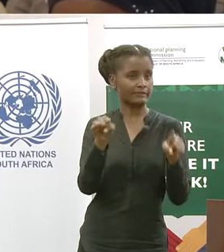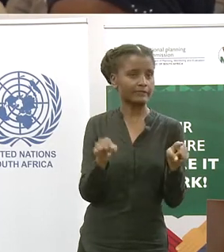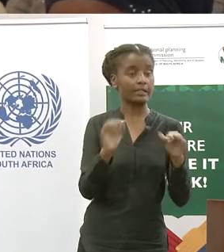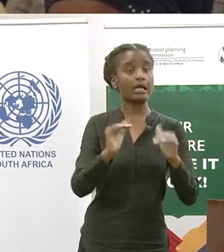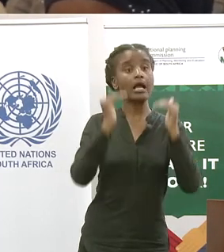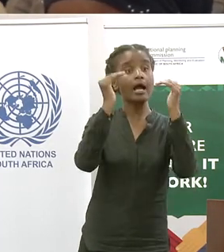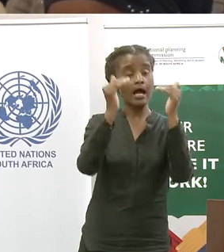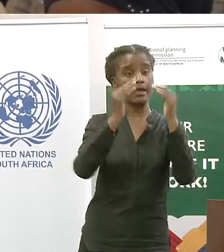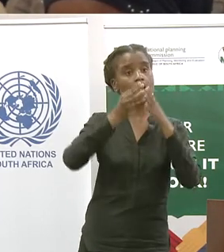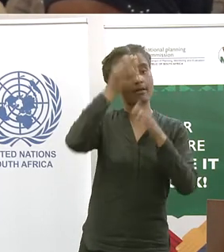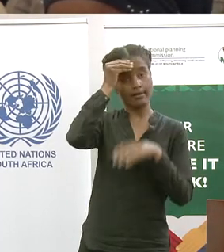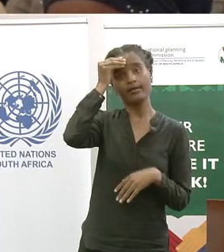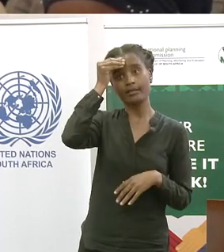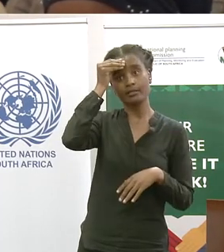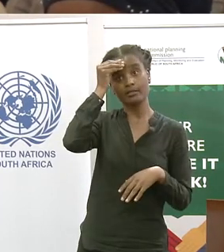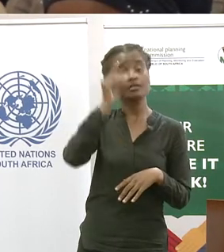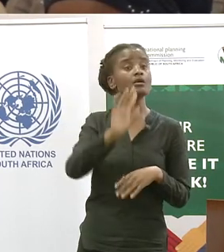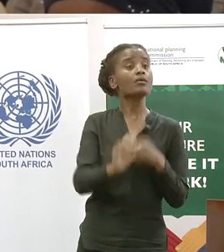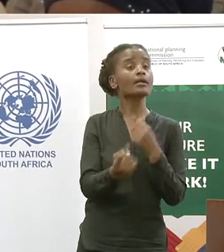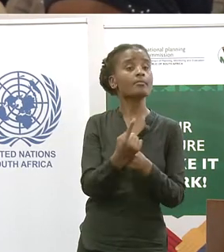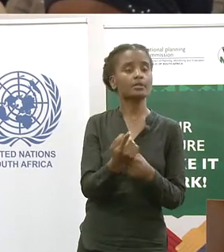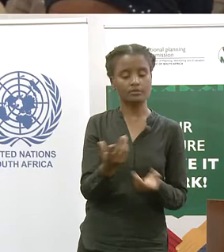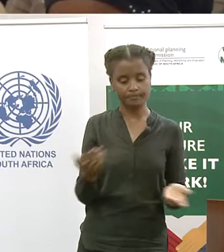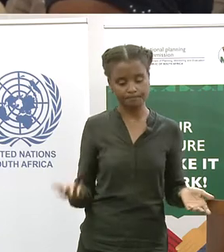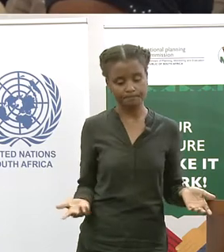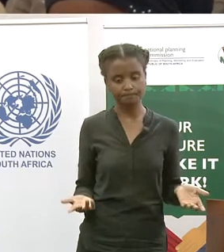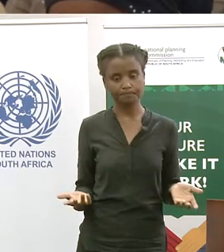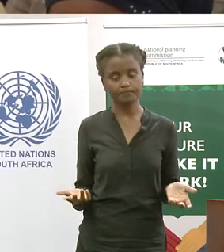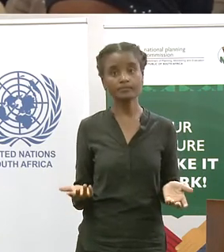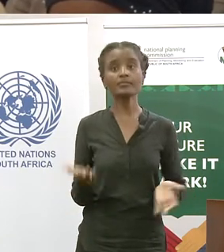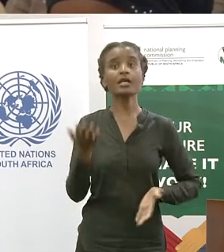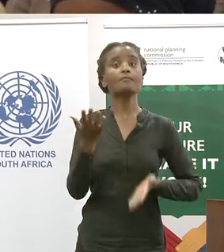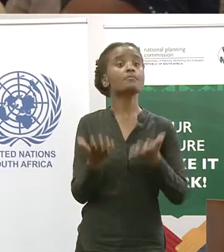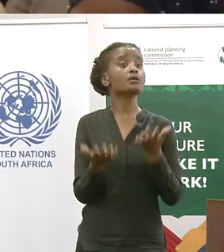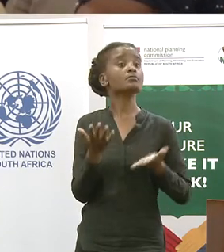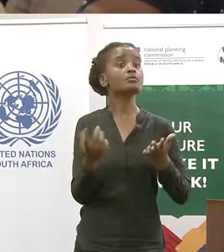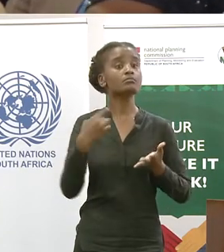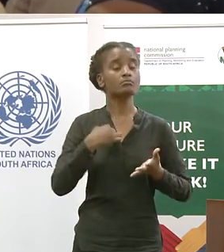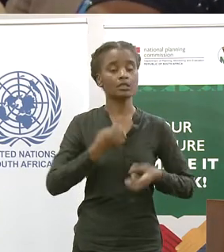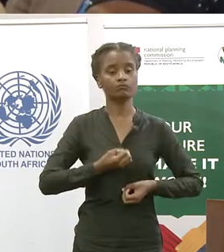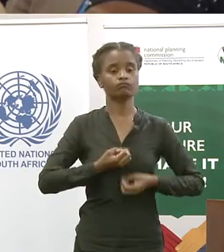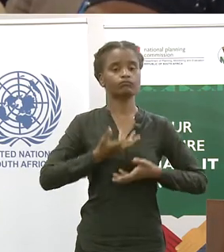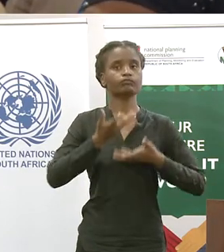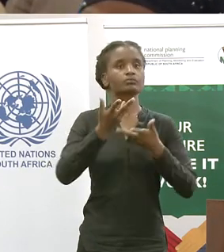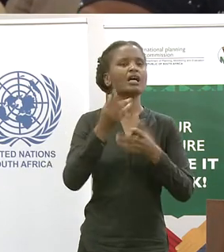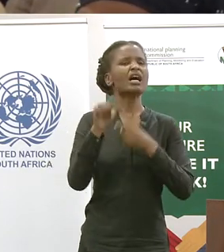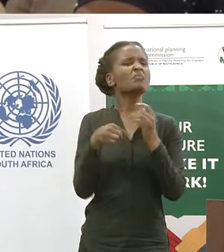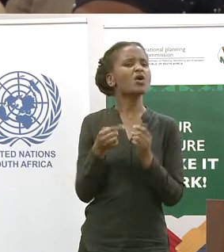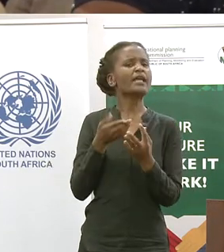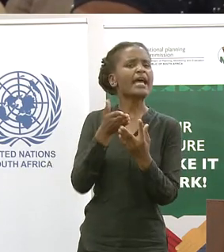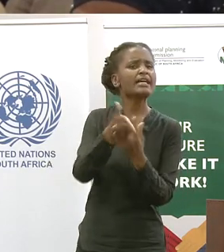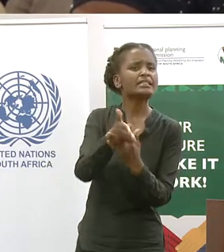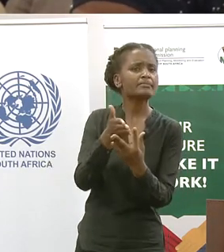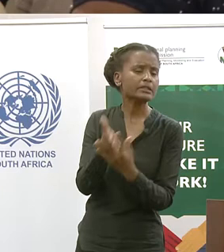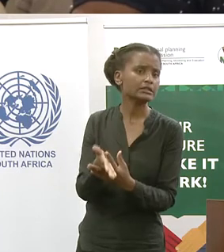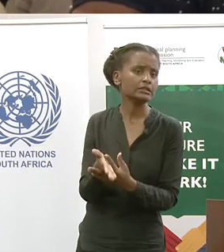higher learning. You find that when you speak about accessibility